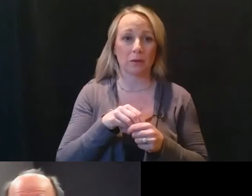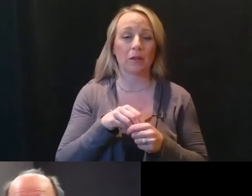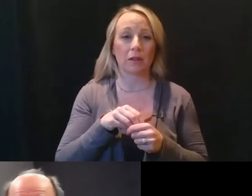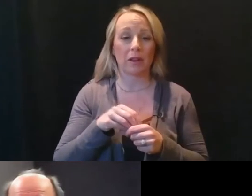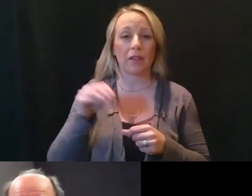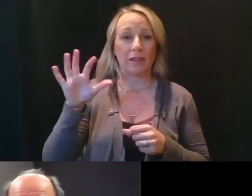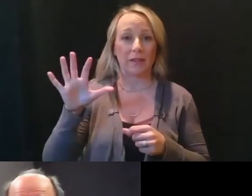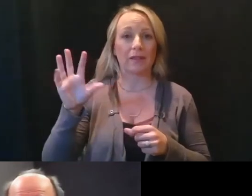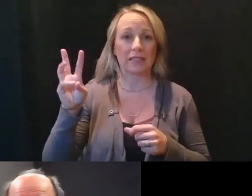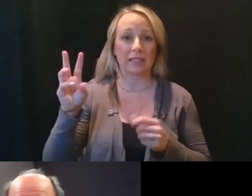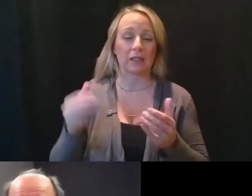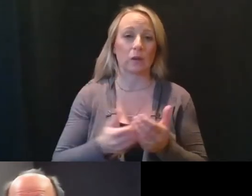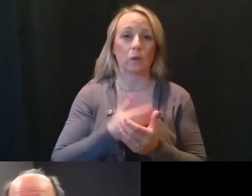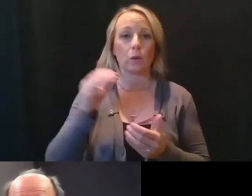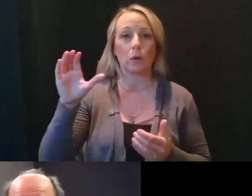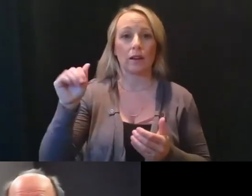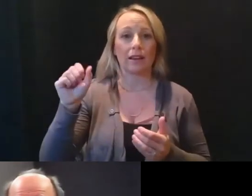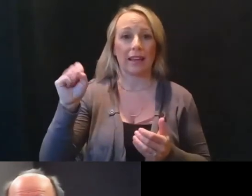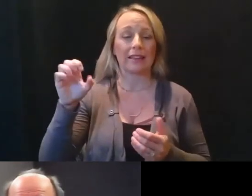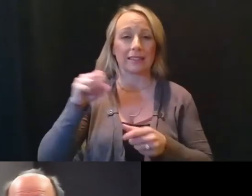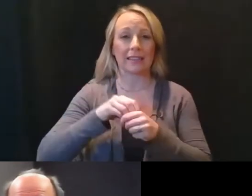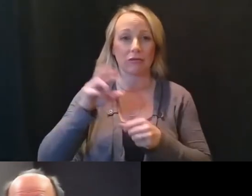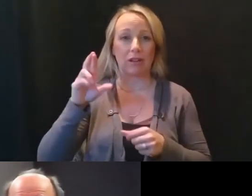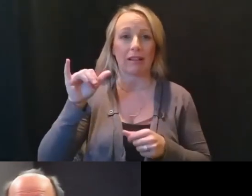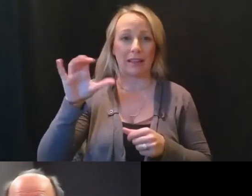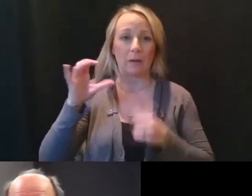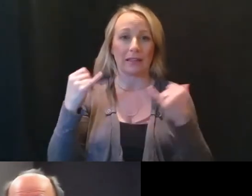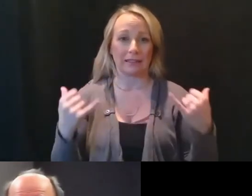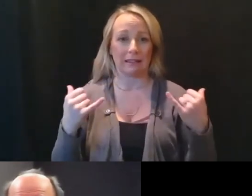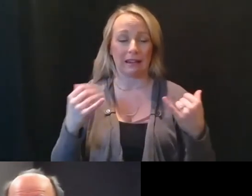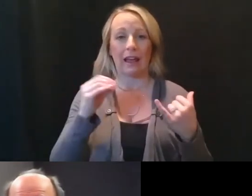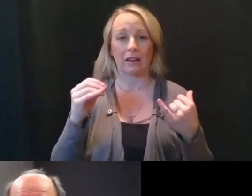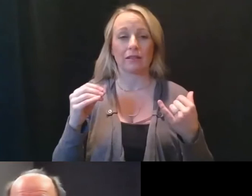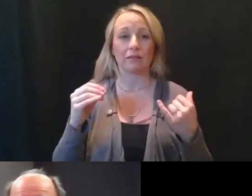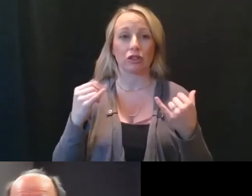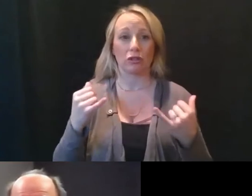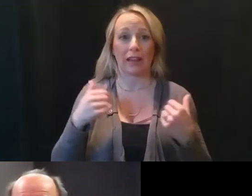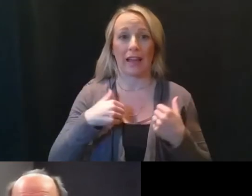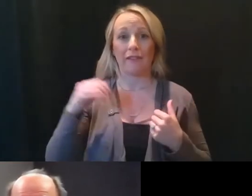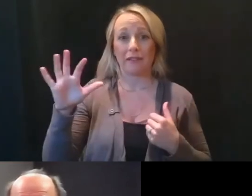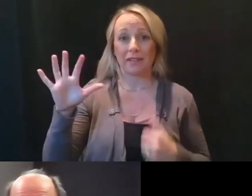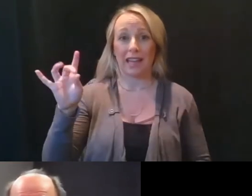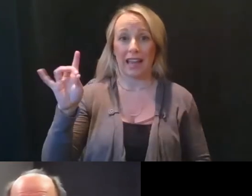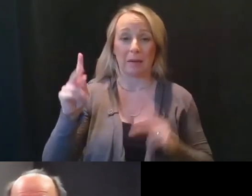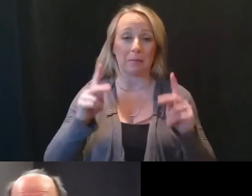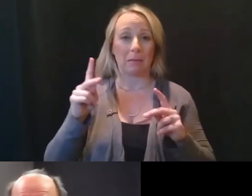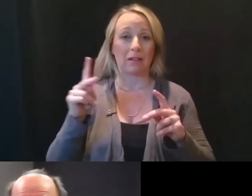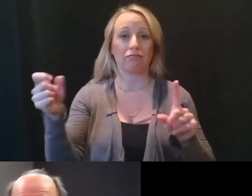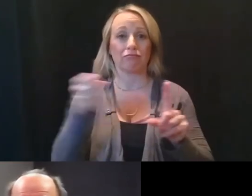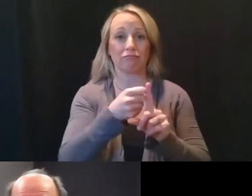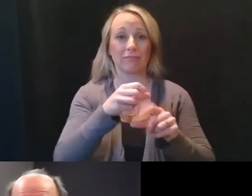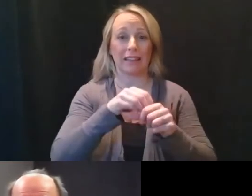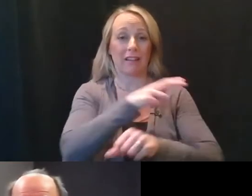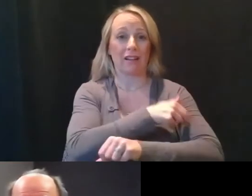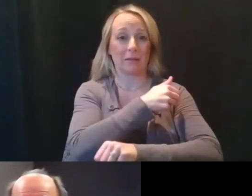56 new cases in Rock Island County today. And we currently have 58 people hospitalized in Rock Island County